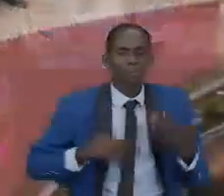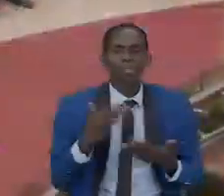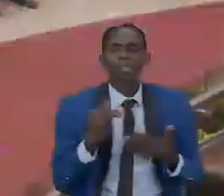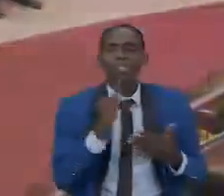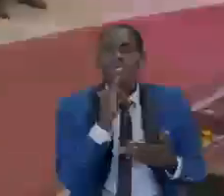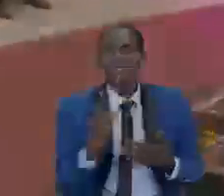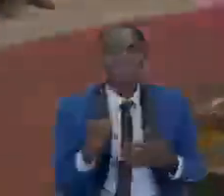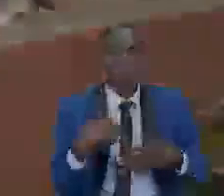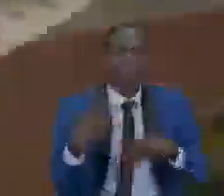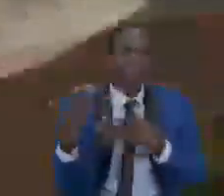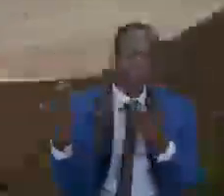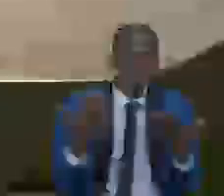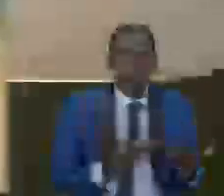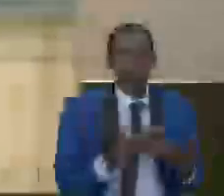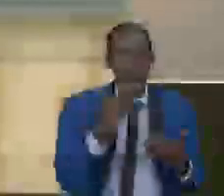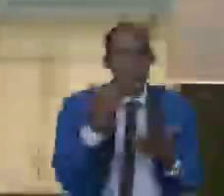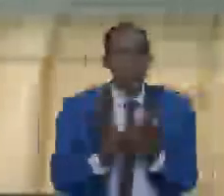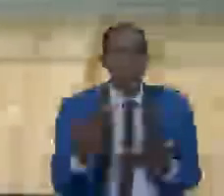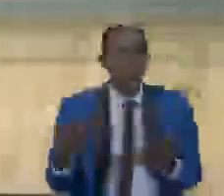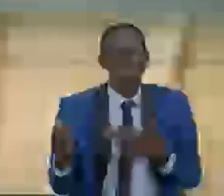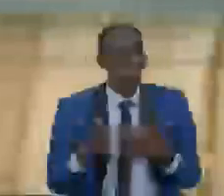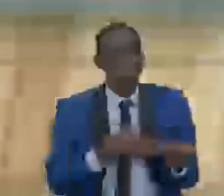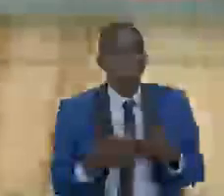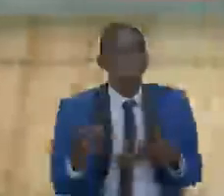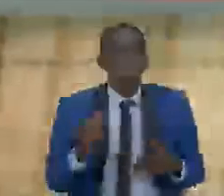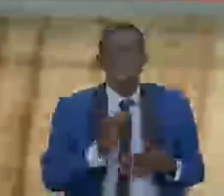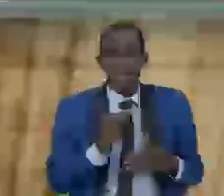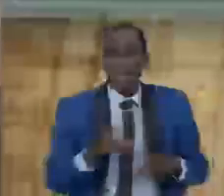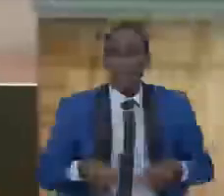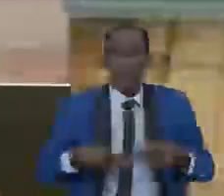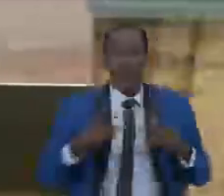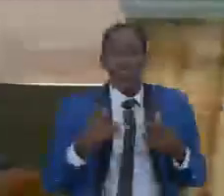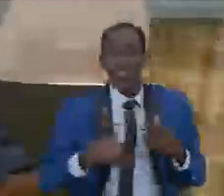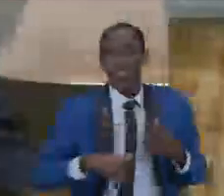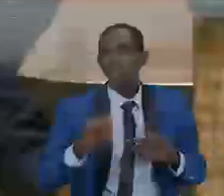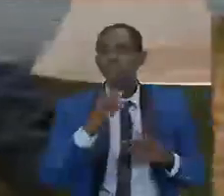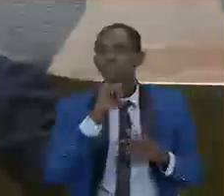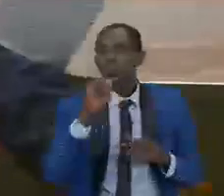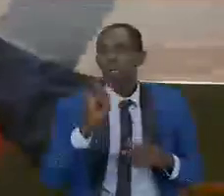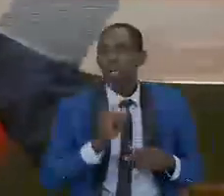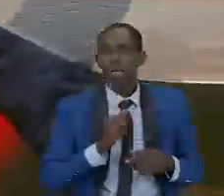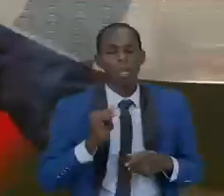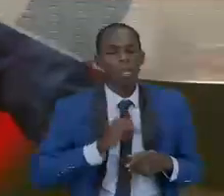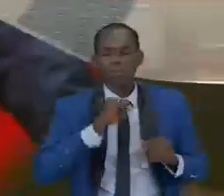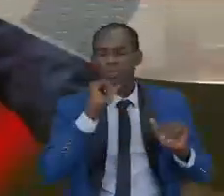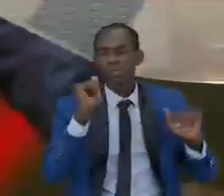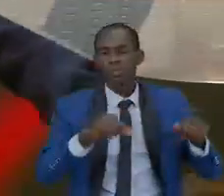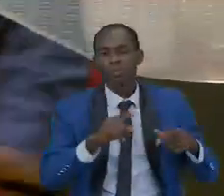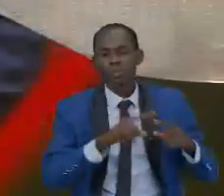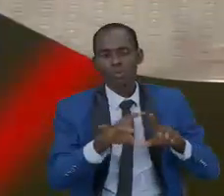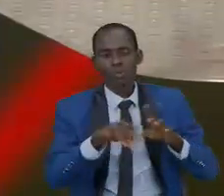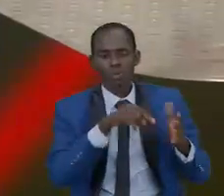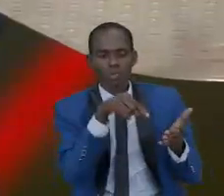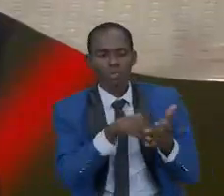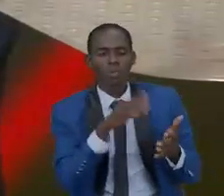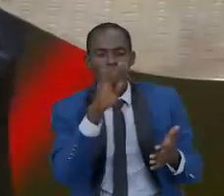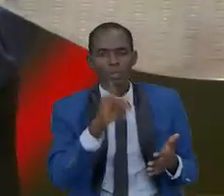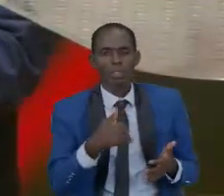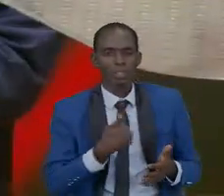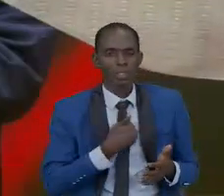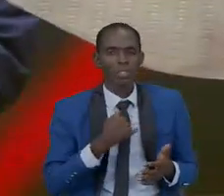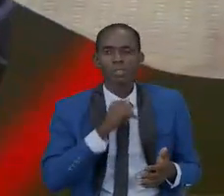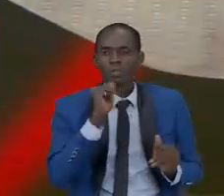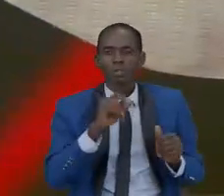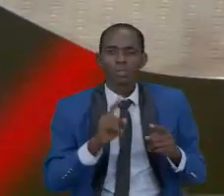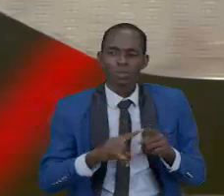because nevertheless I live and yet not I I couldn't do this by myself I couldn't